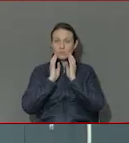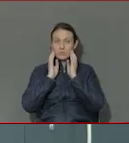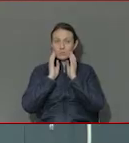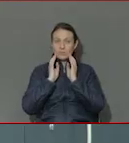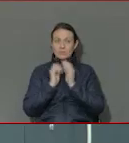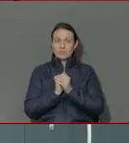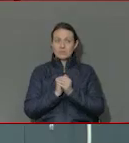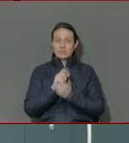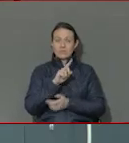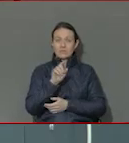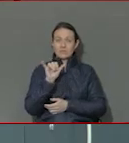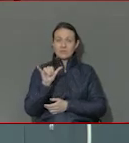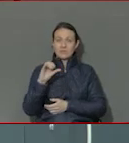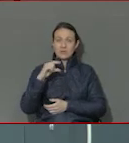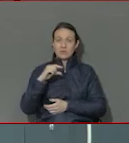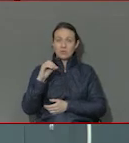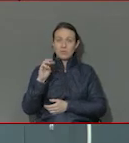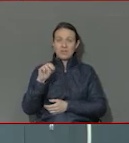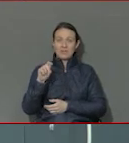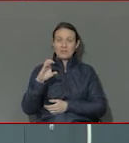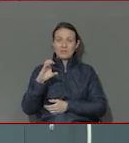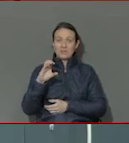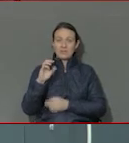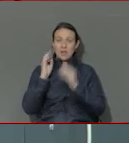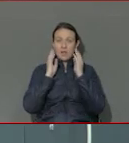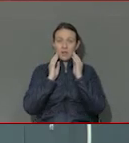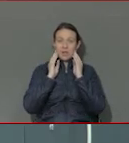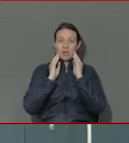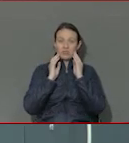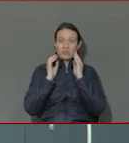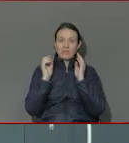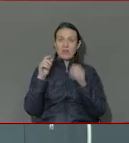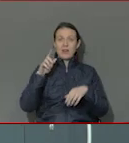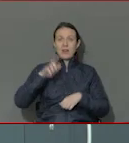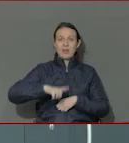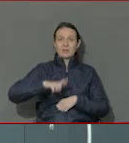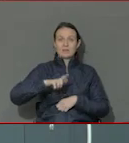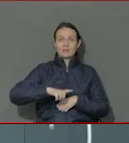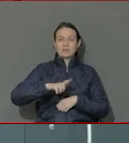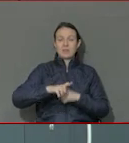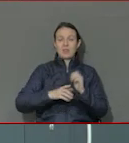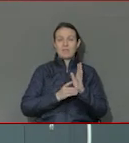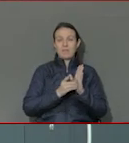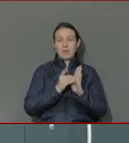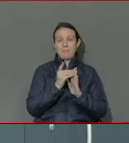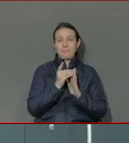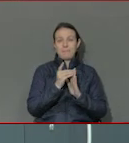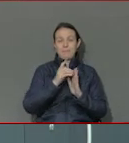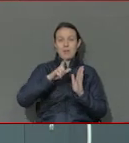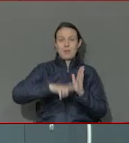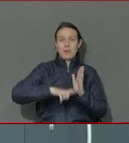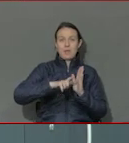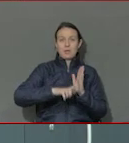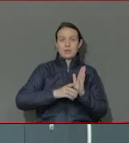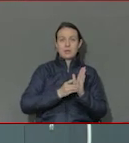Our zygomatic acts, they are less developed. Why are they less developed?